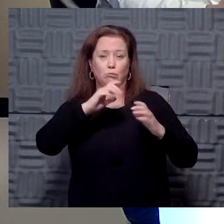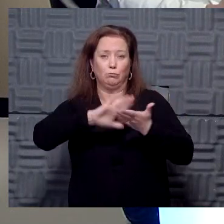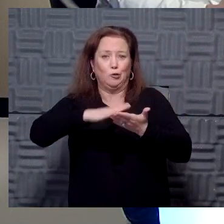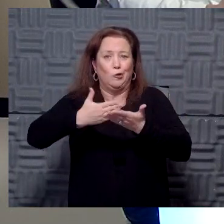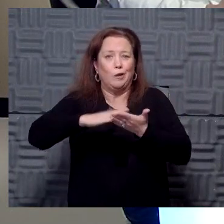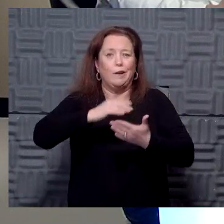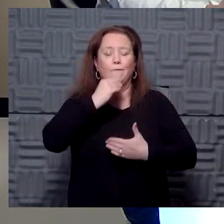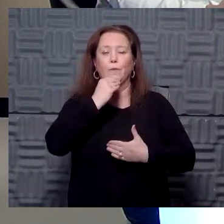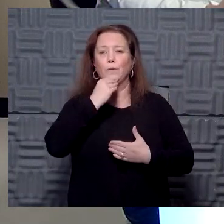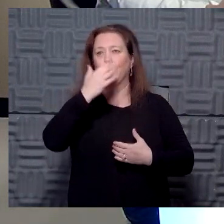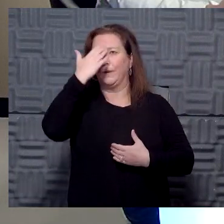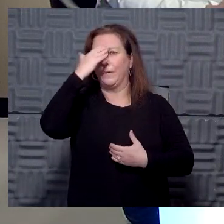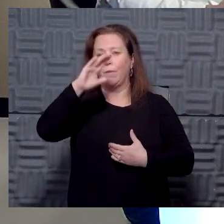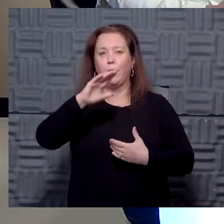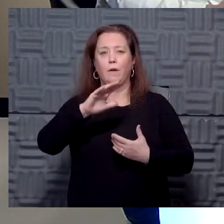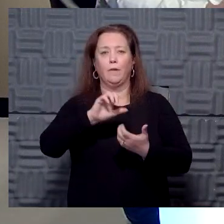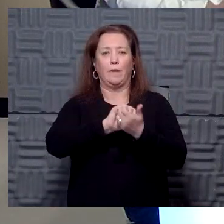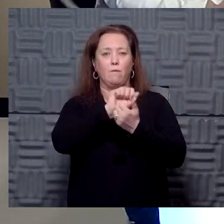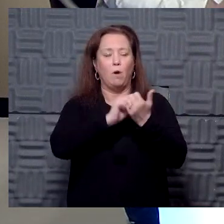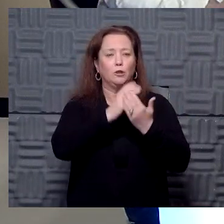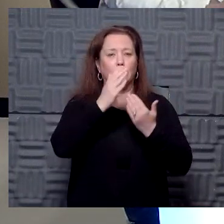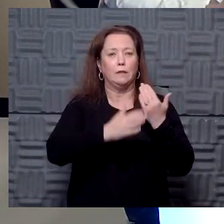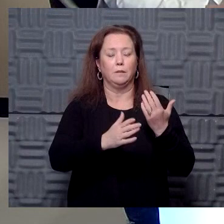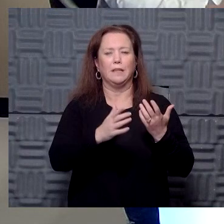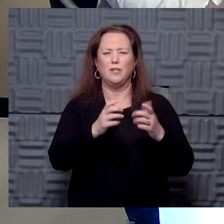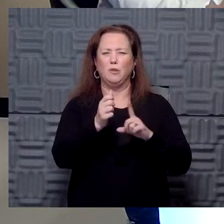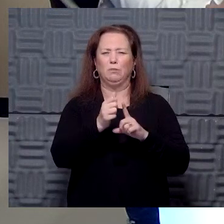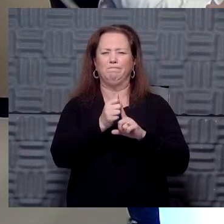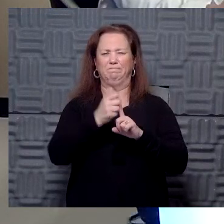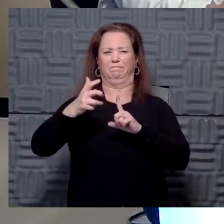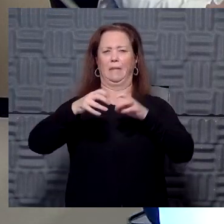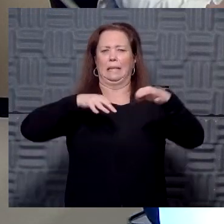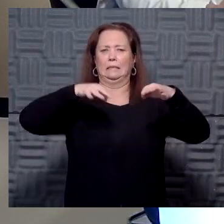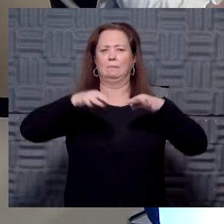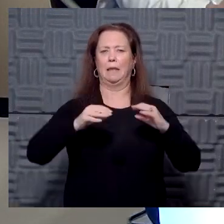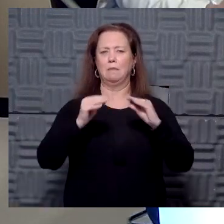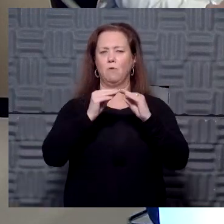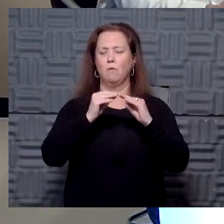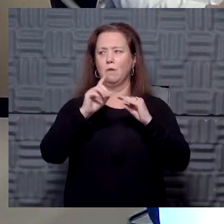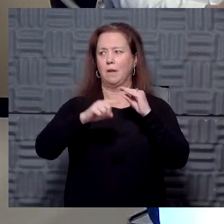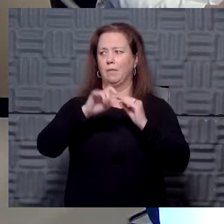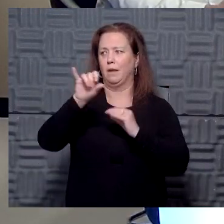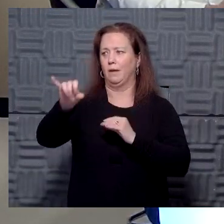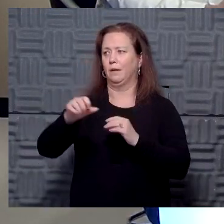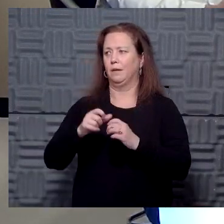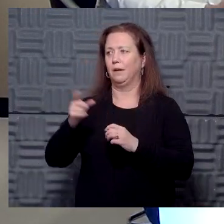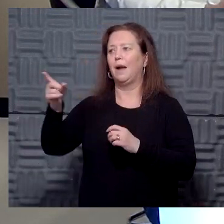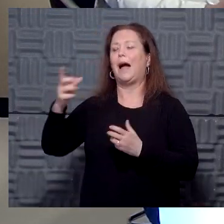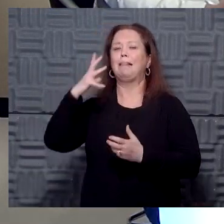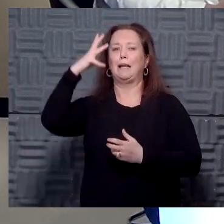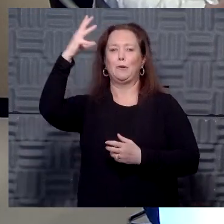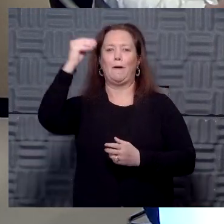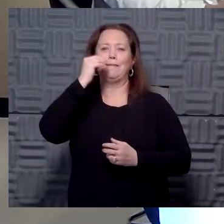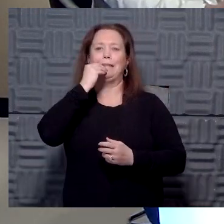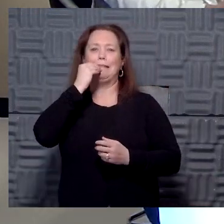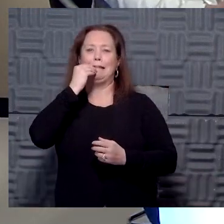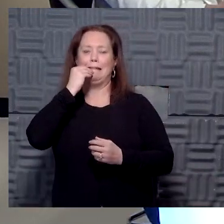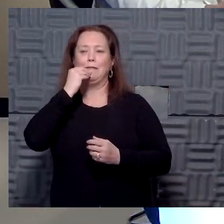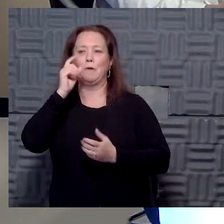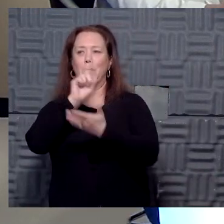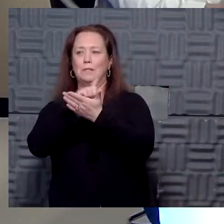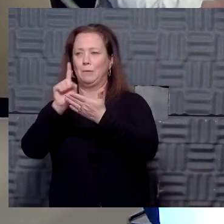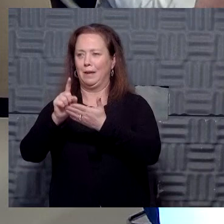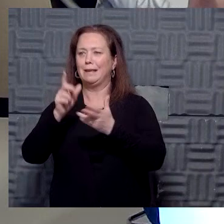food. You don't know if they've sneezed on it. Can you elaborate on that a little more? Yeah, because I like to go out once a week. So let's hear your story,